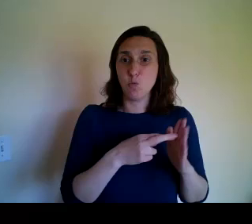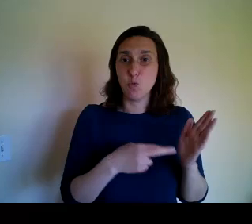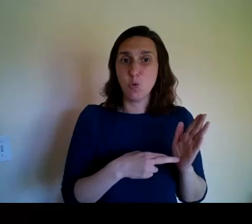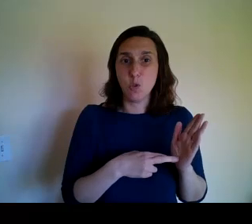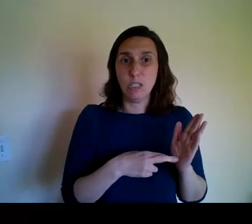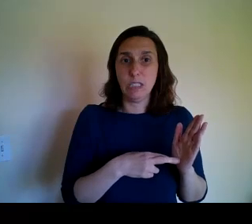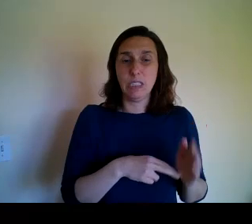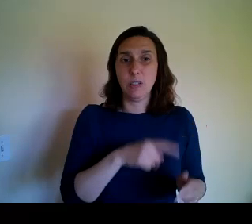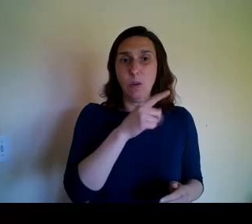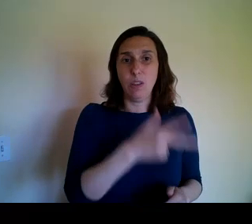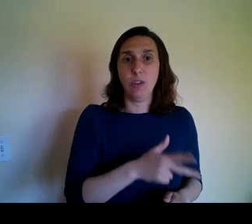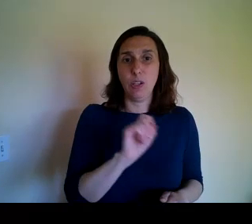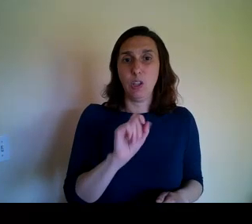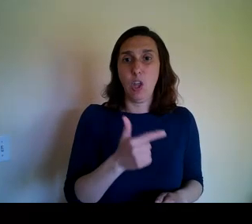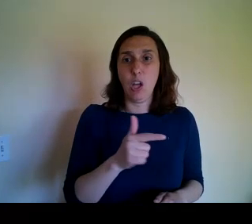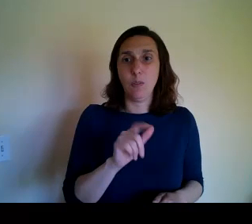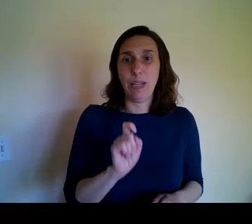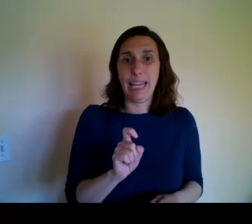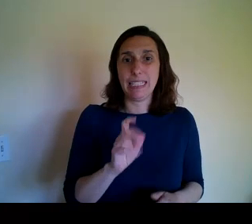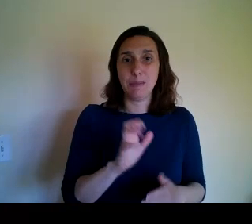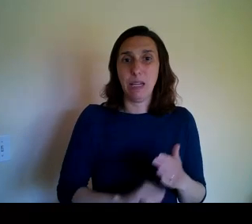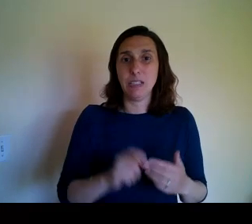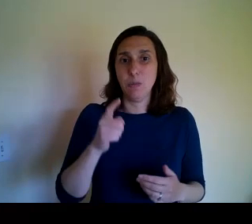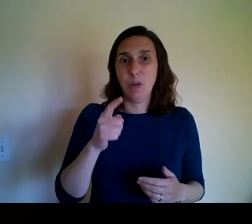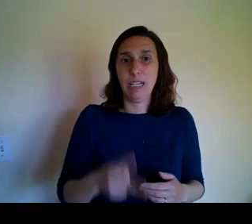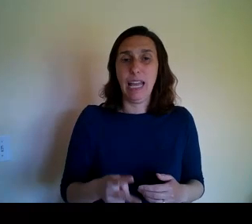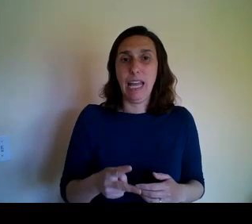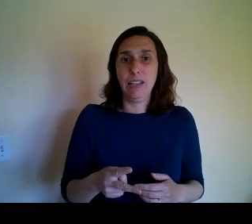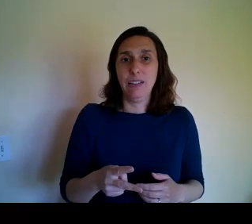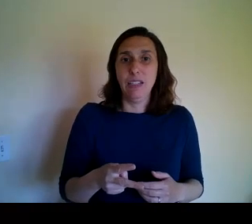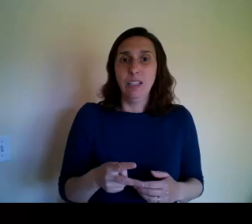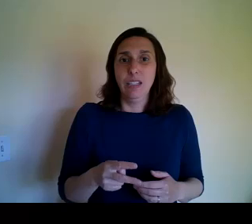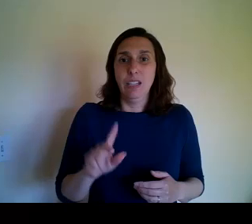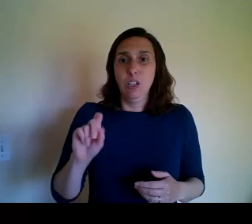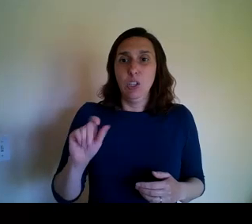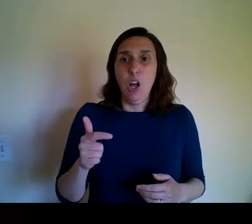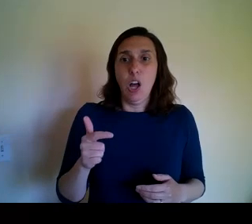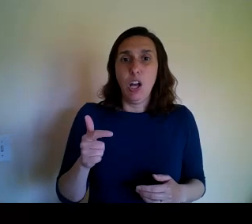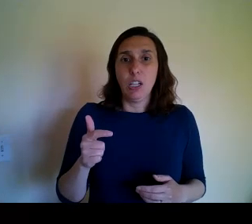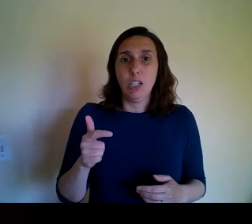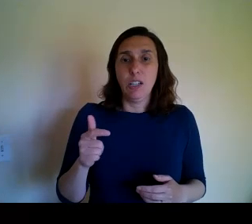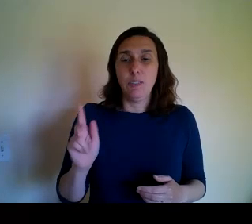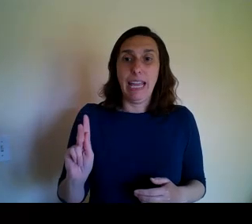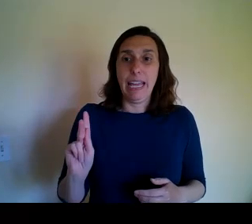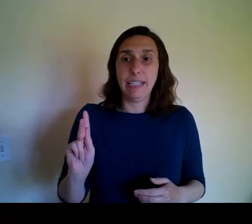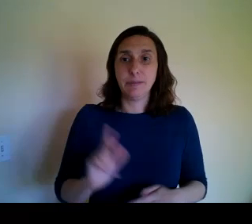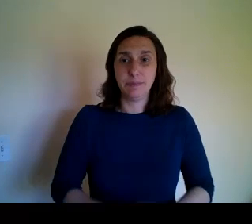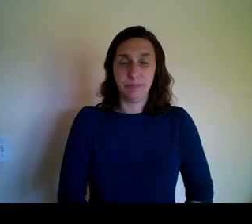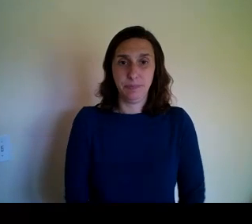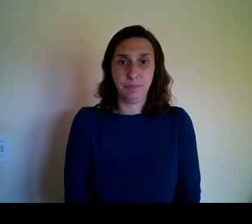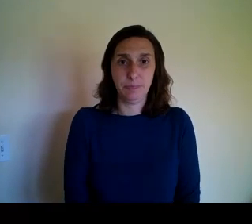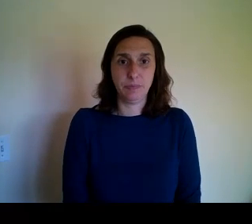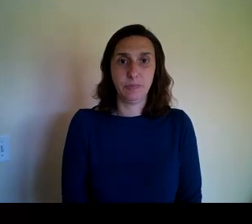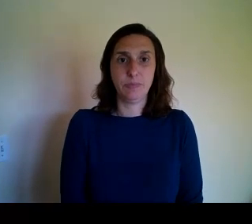log of x minus 1/2 log of k.